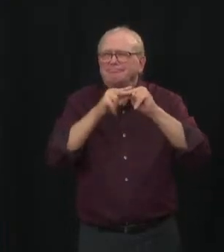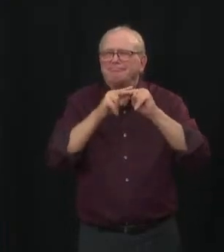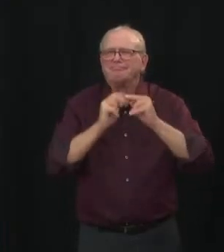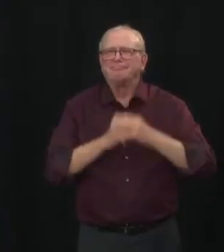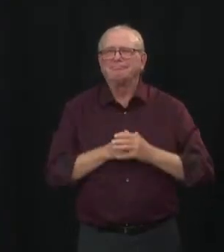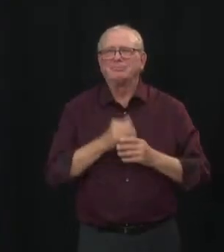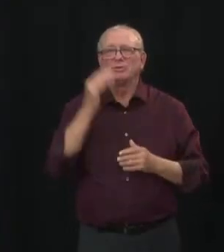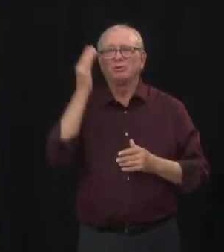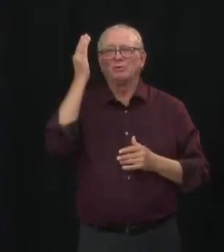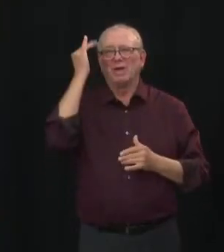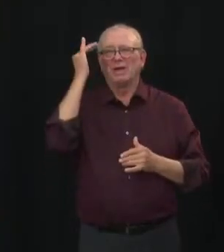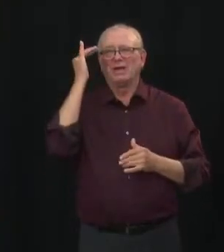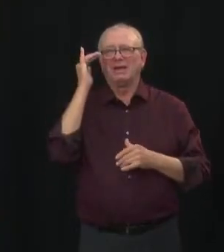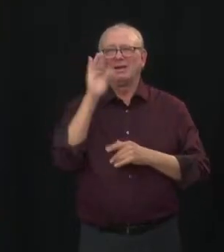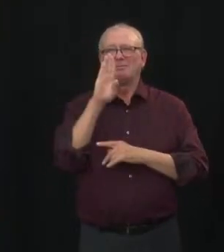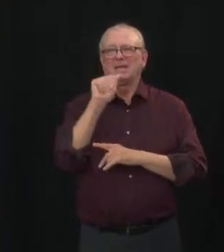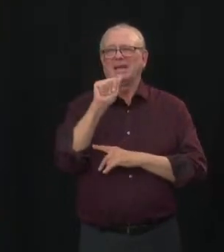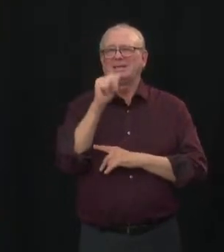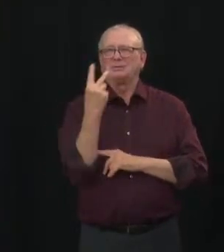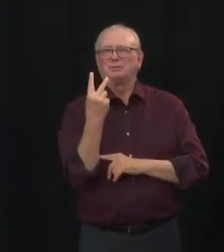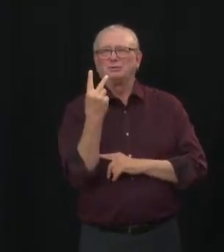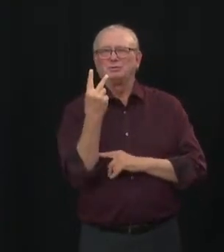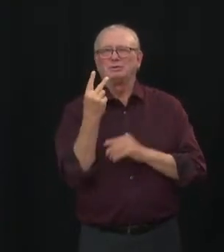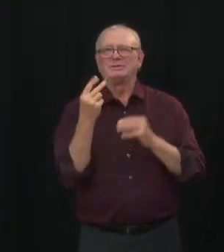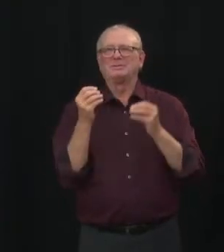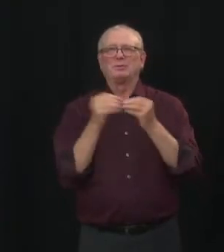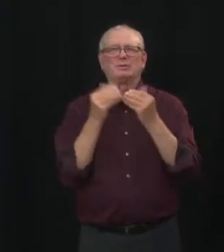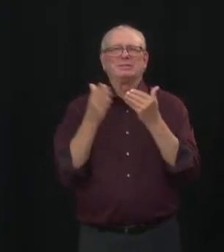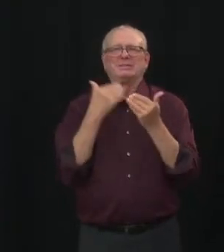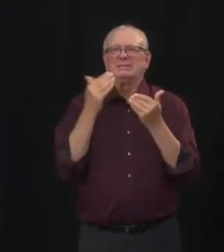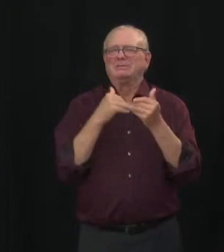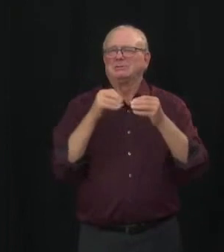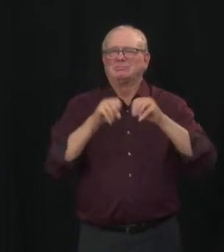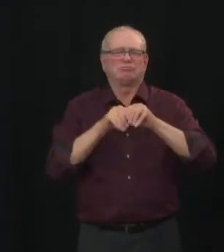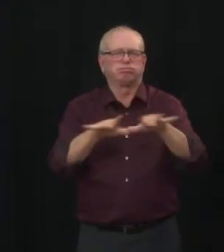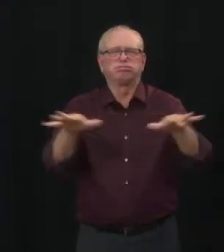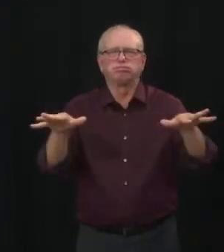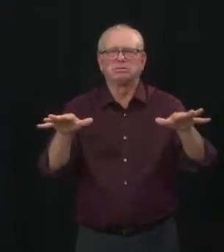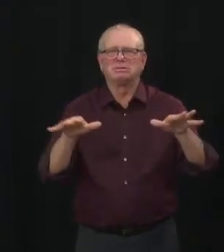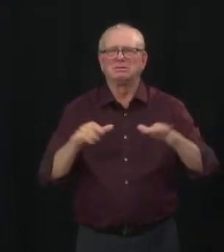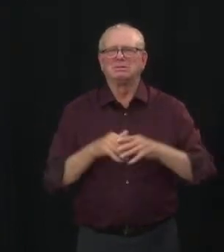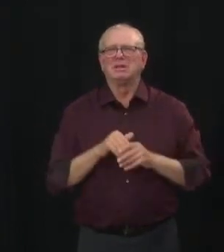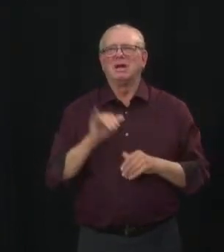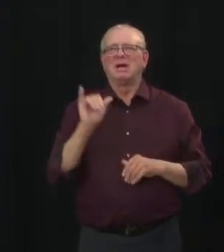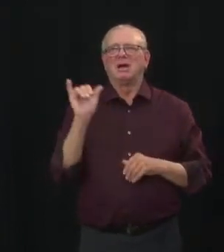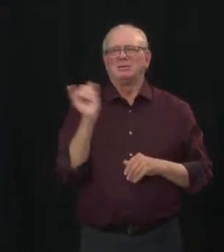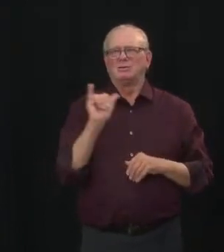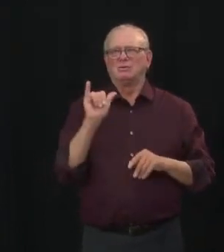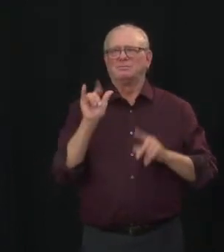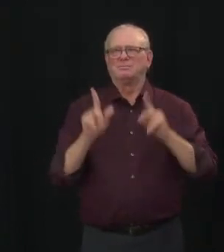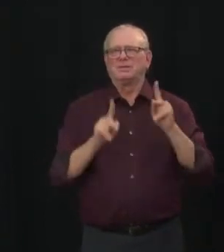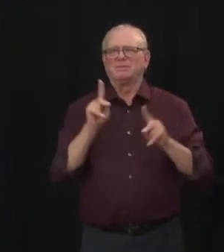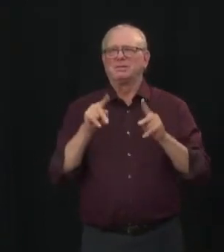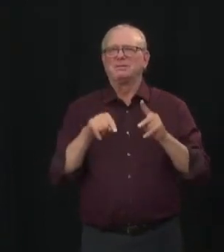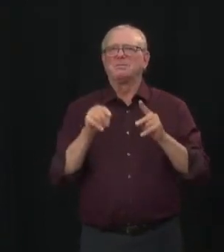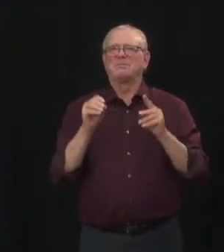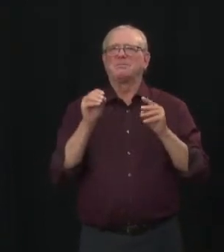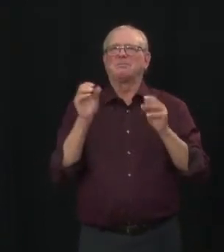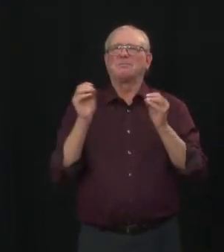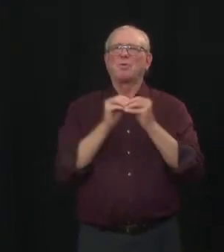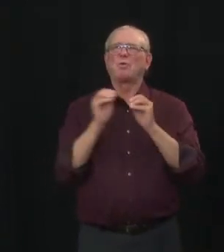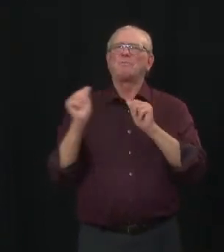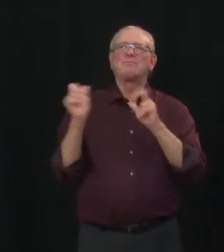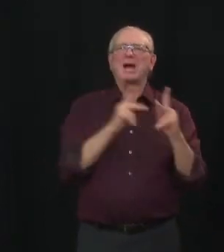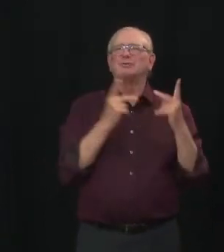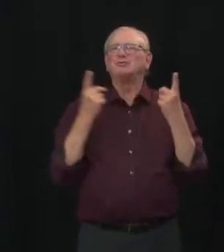in contacts as people resume their normal routines. That being said, we are so far not seeing